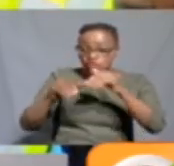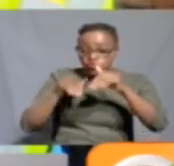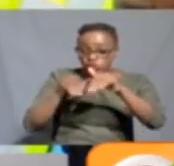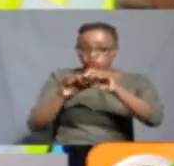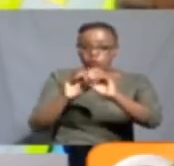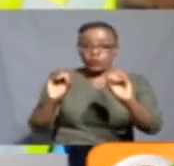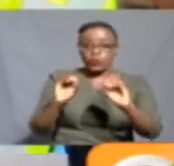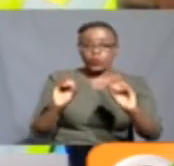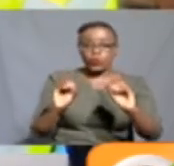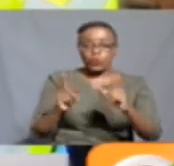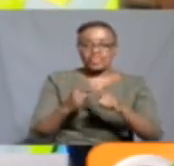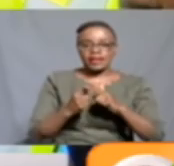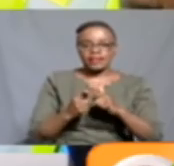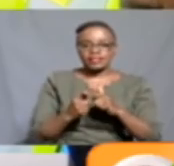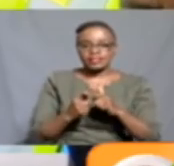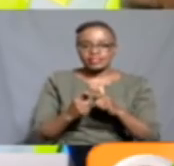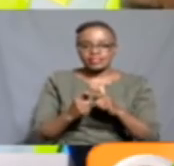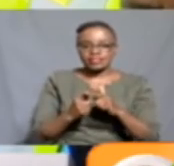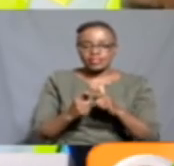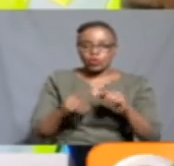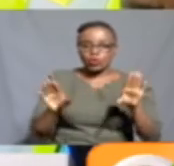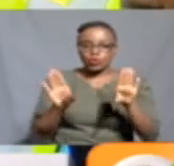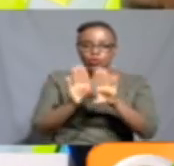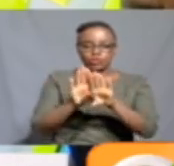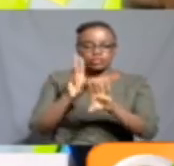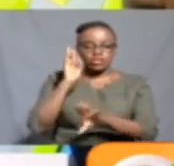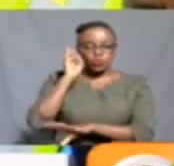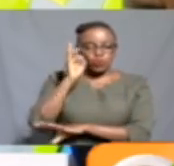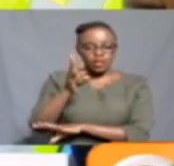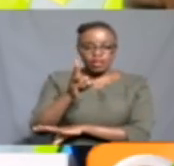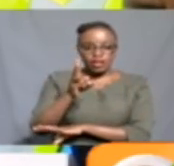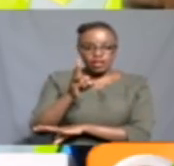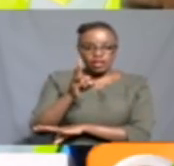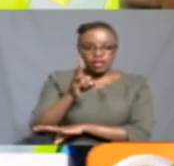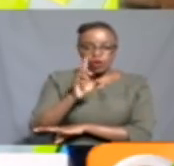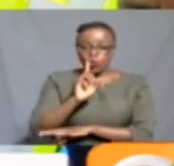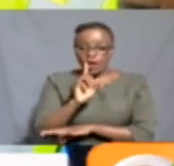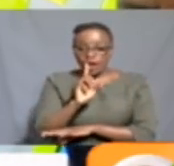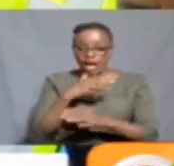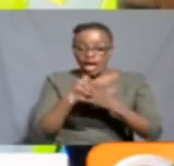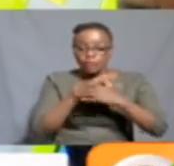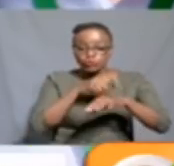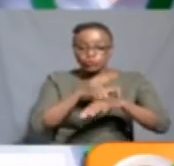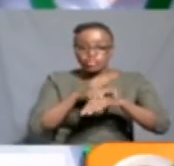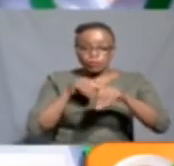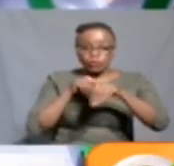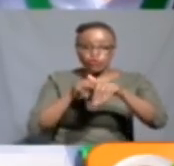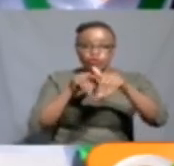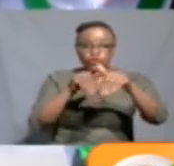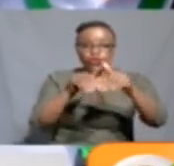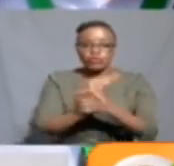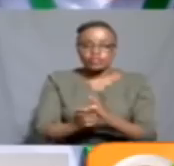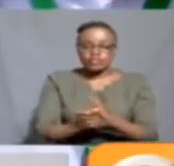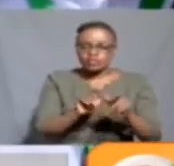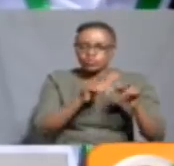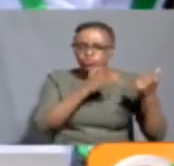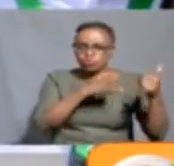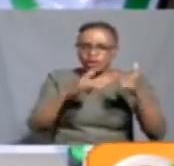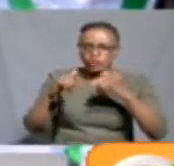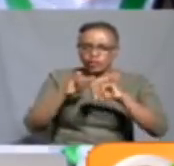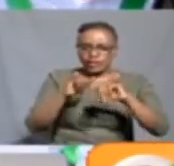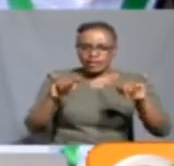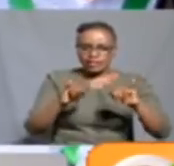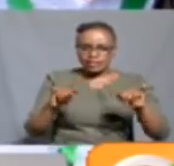compliant, we'll close you until you are fully compliant. And we are trying to